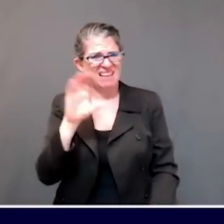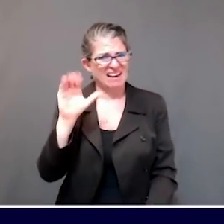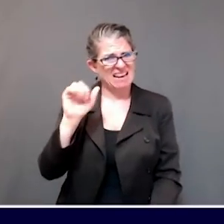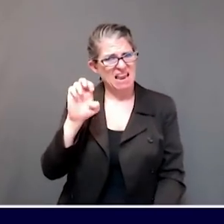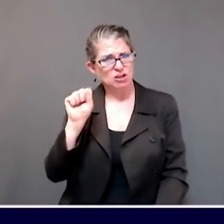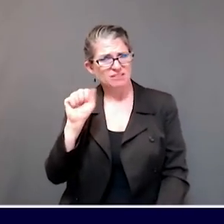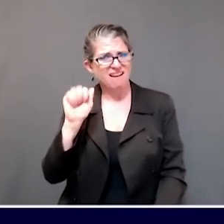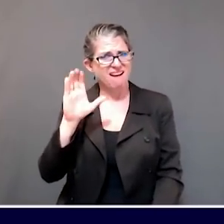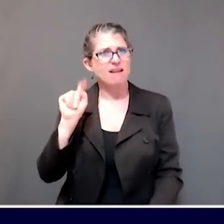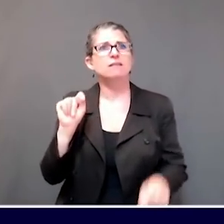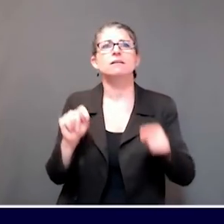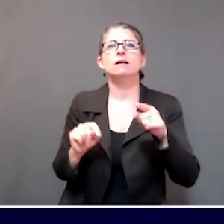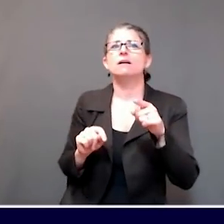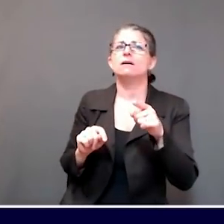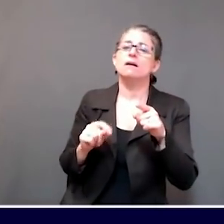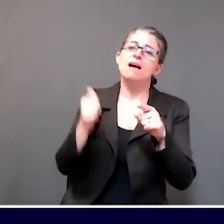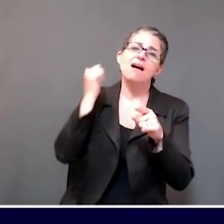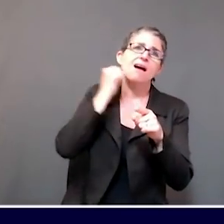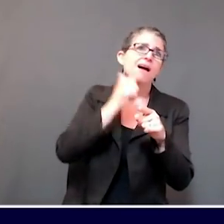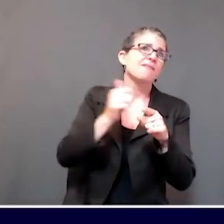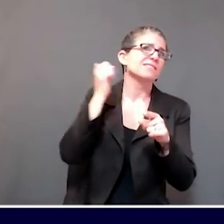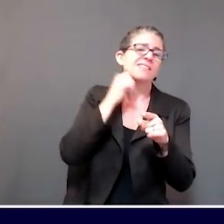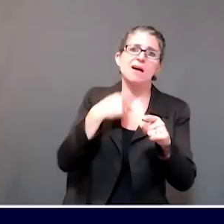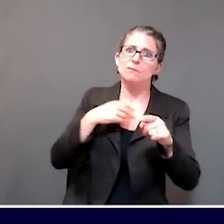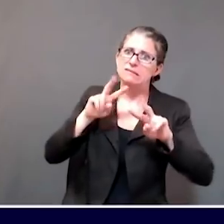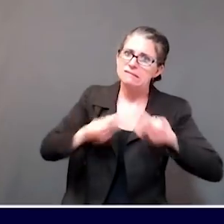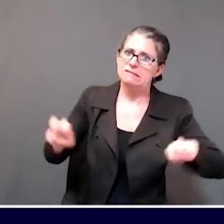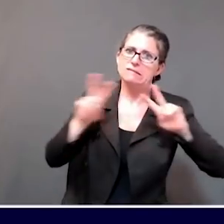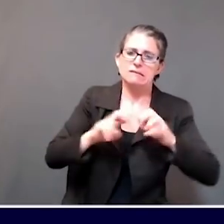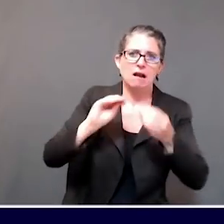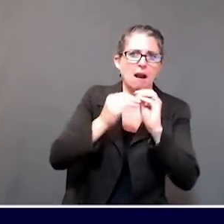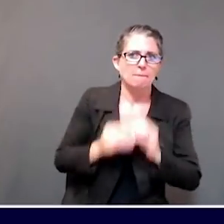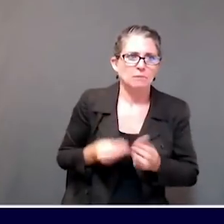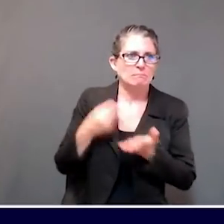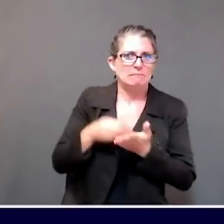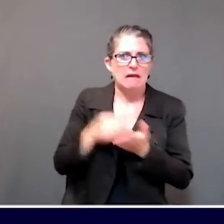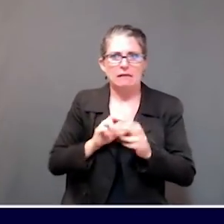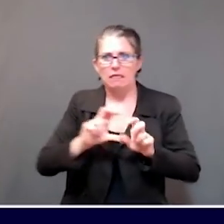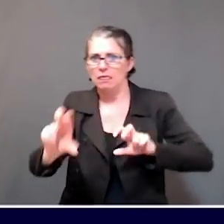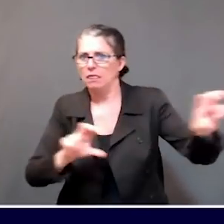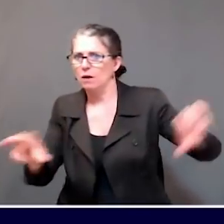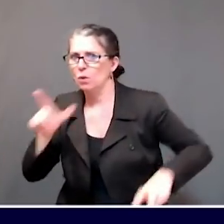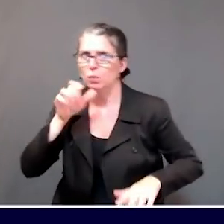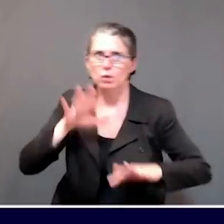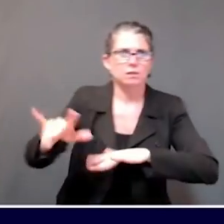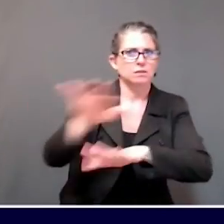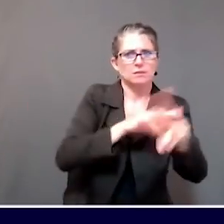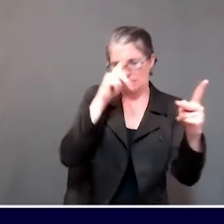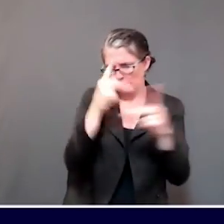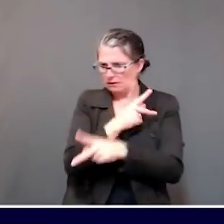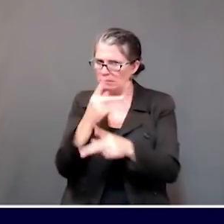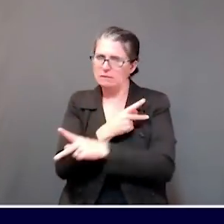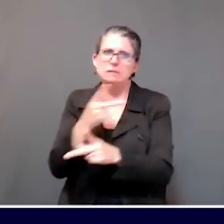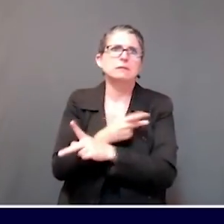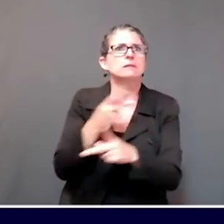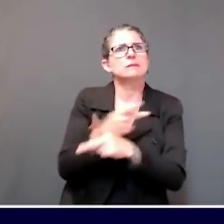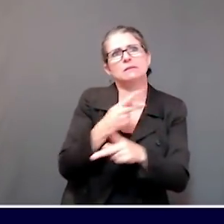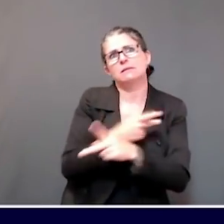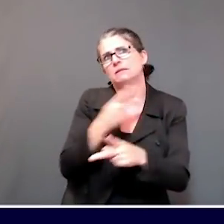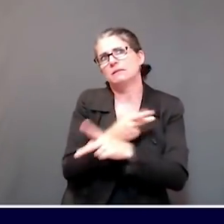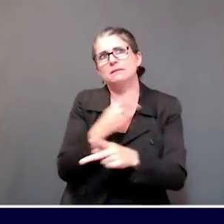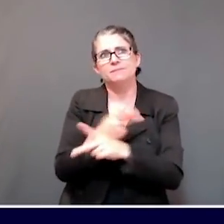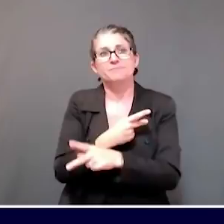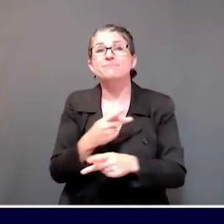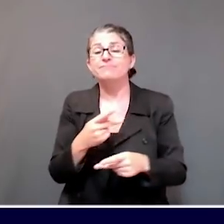but I will say that as we also look at what's going on in our health system, we are trying to protect and preserve what we have. We're quite worried